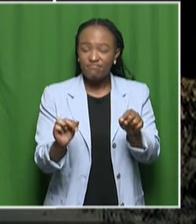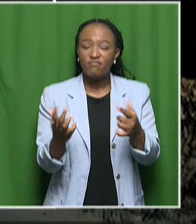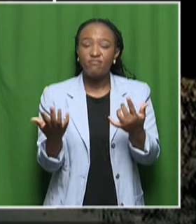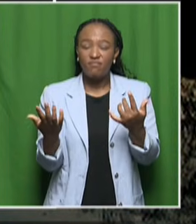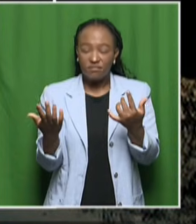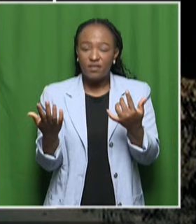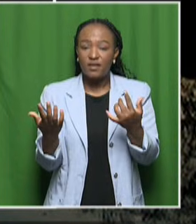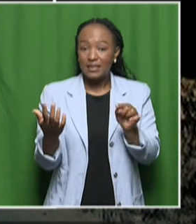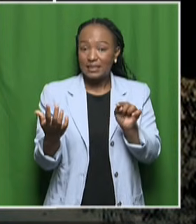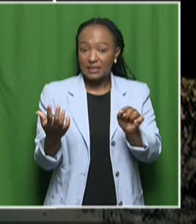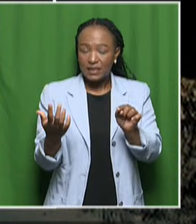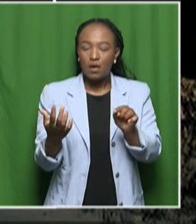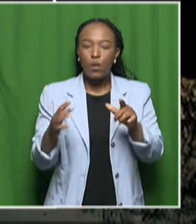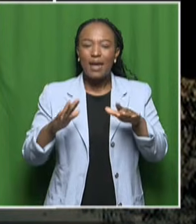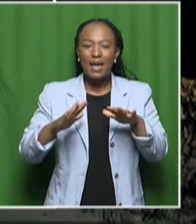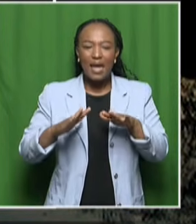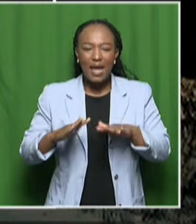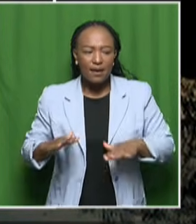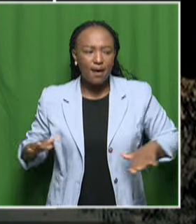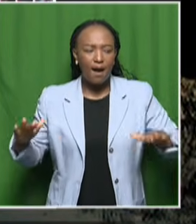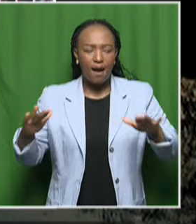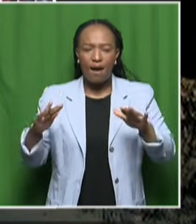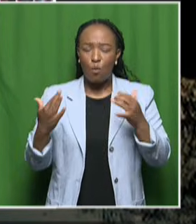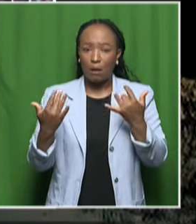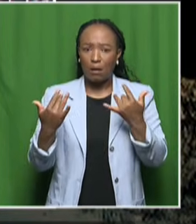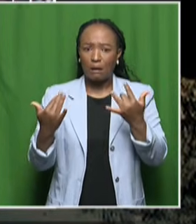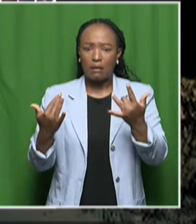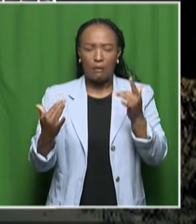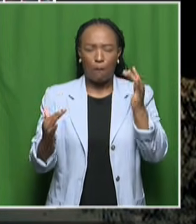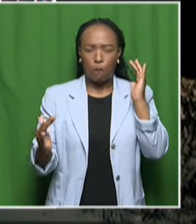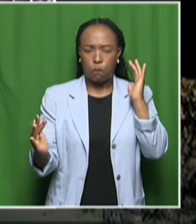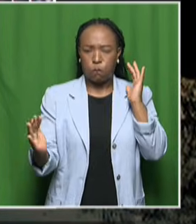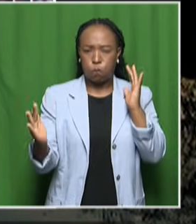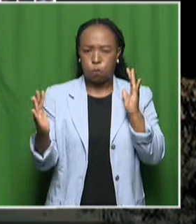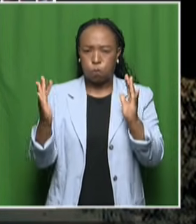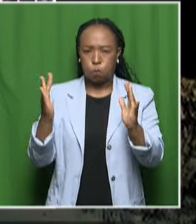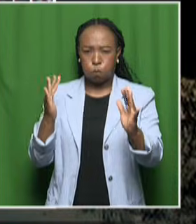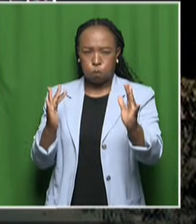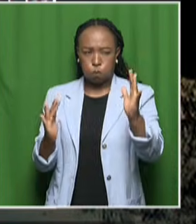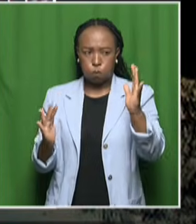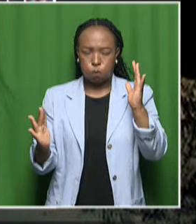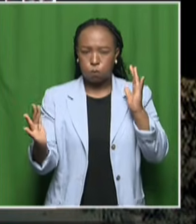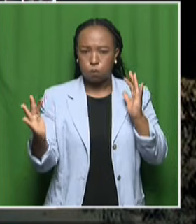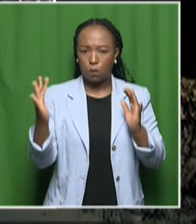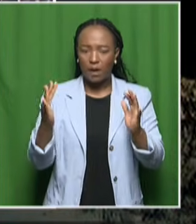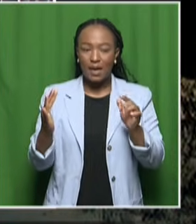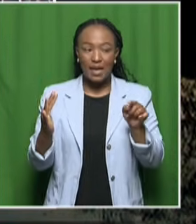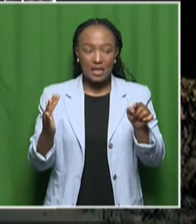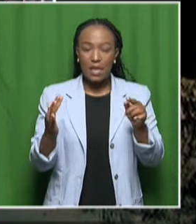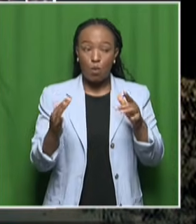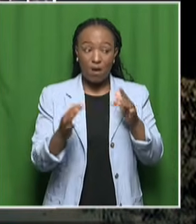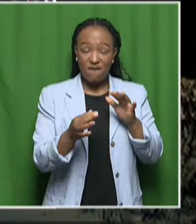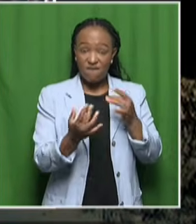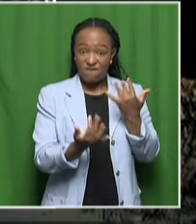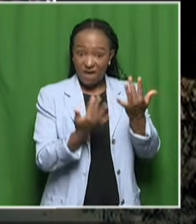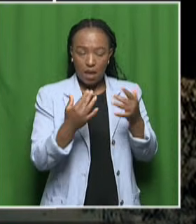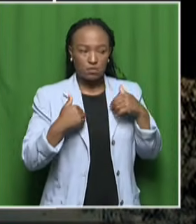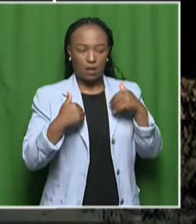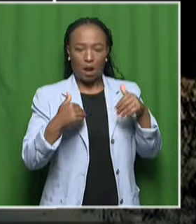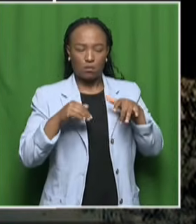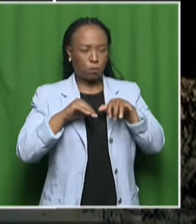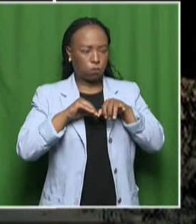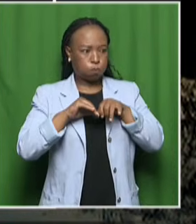It's also a very bushy area. A fire started there very close to the estates, to the houses there, but so